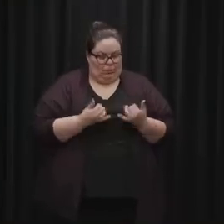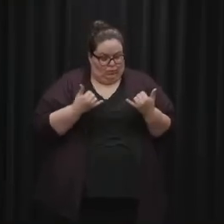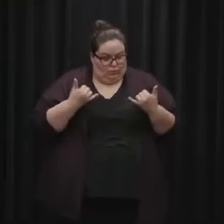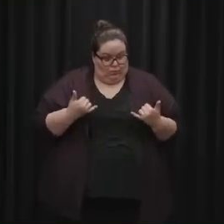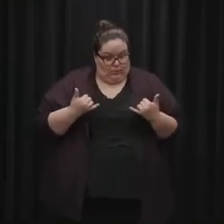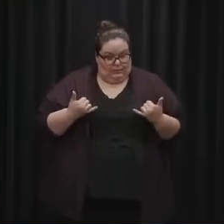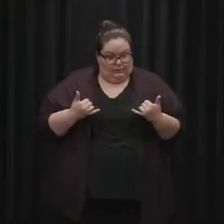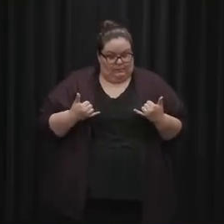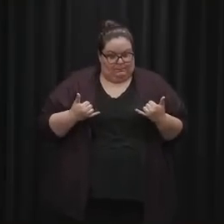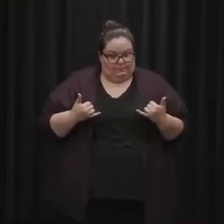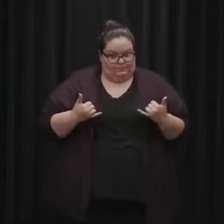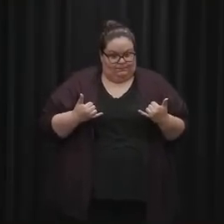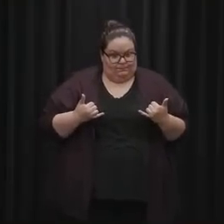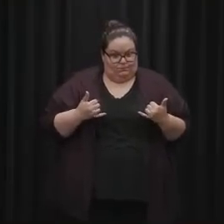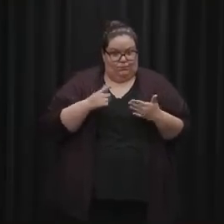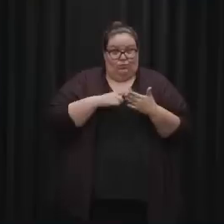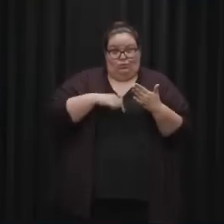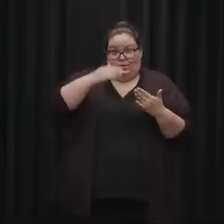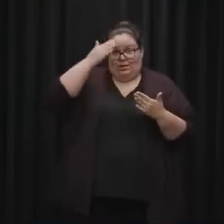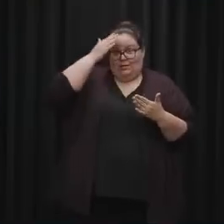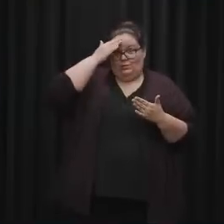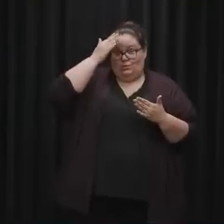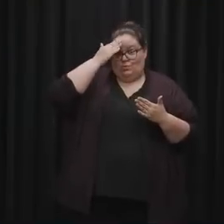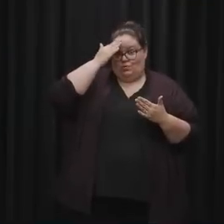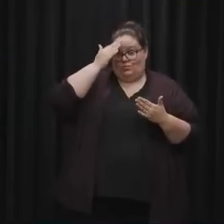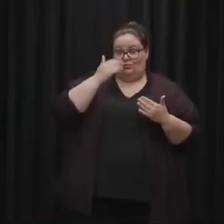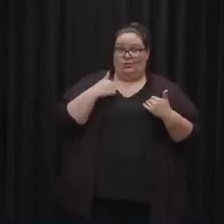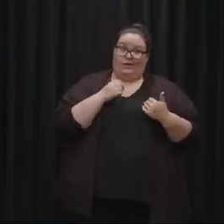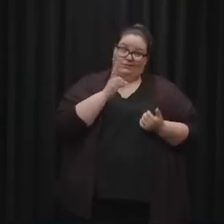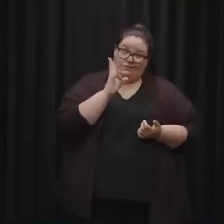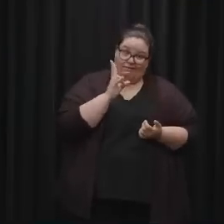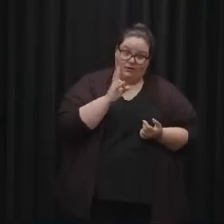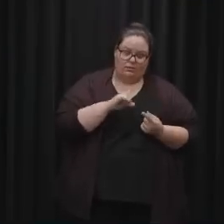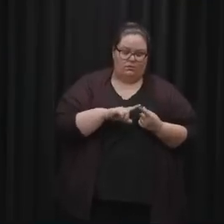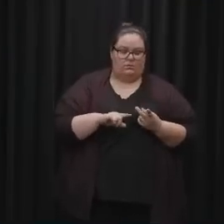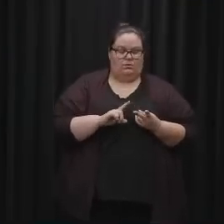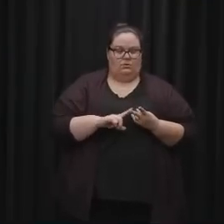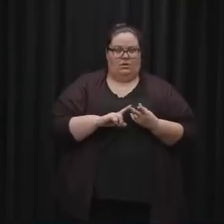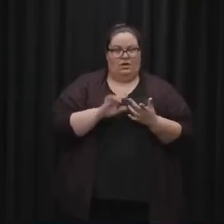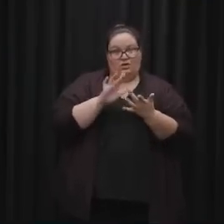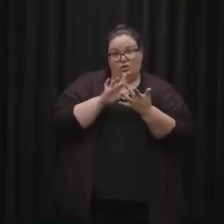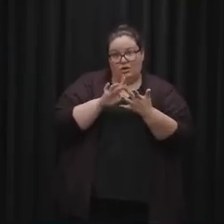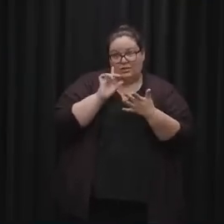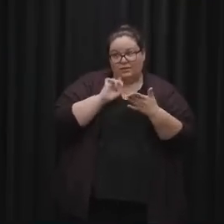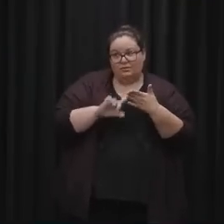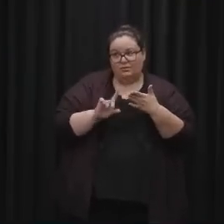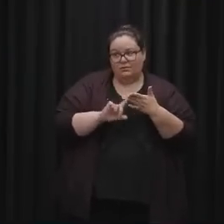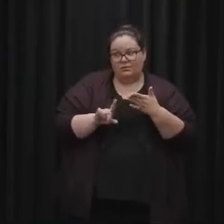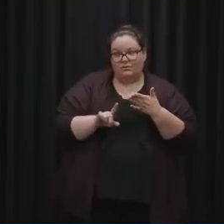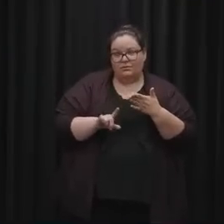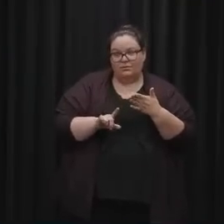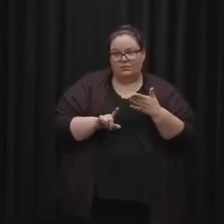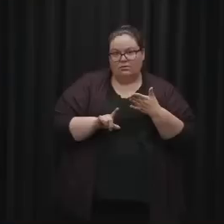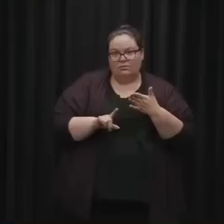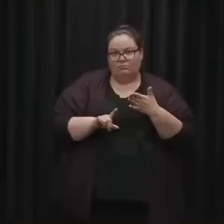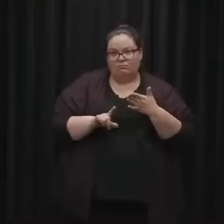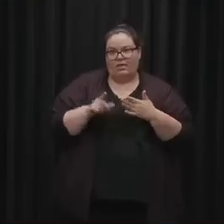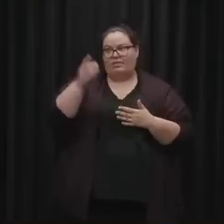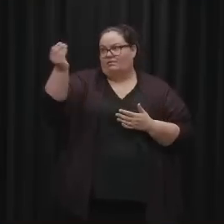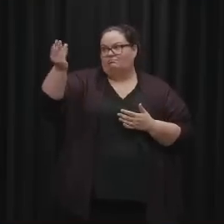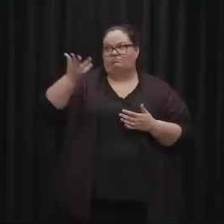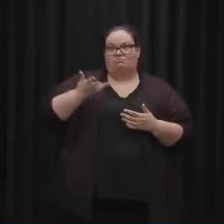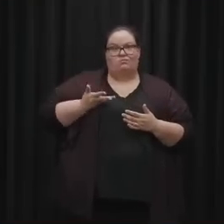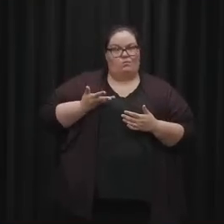moment in time, again, what we know about the cases and the close contacts is going to be something